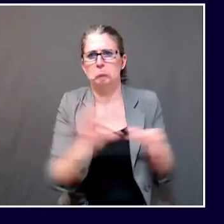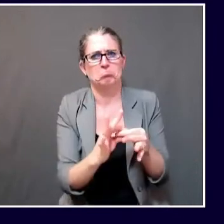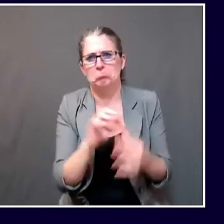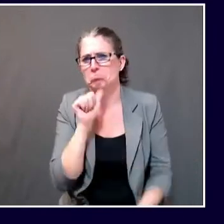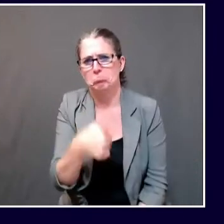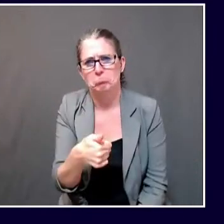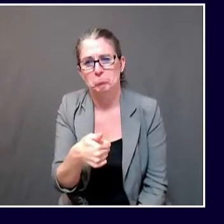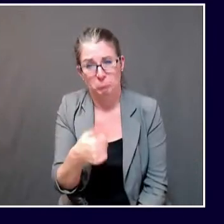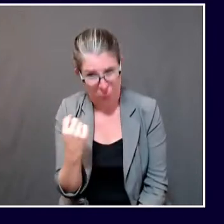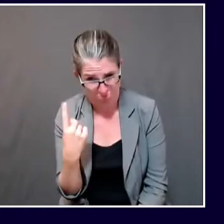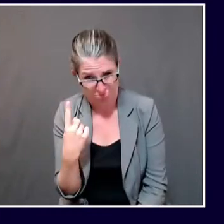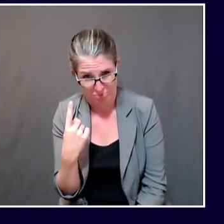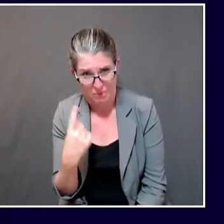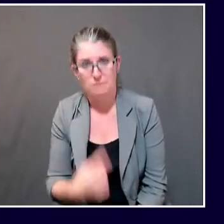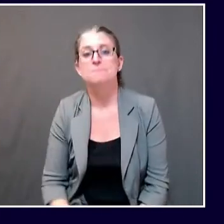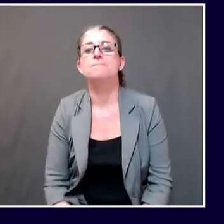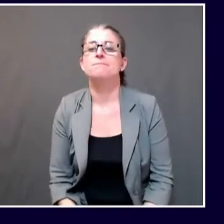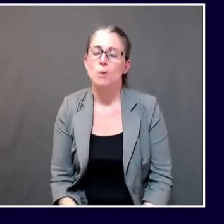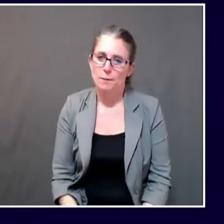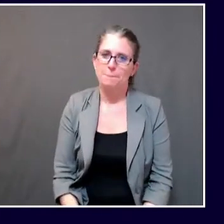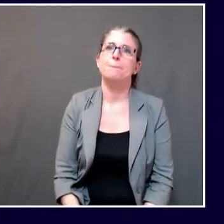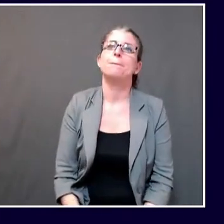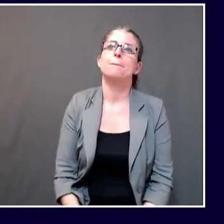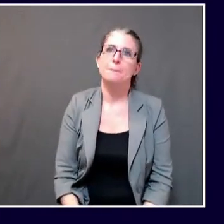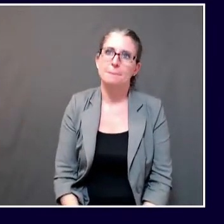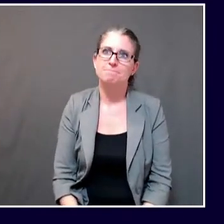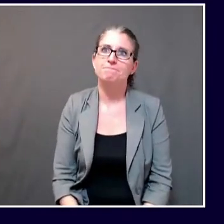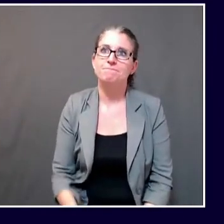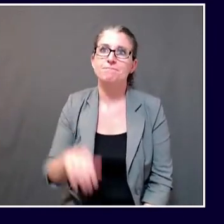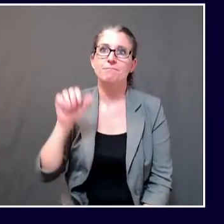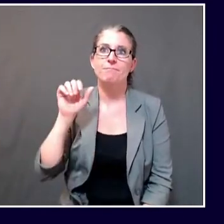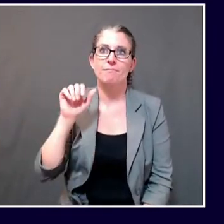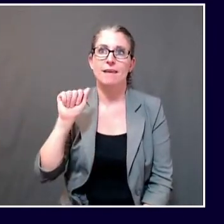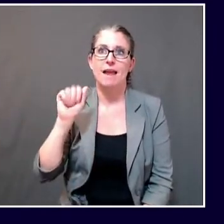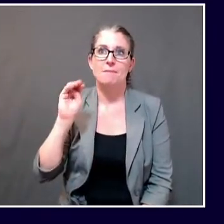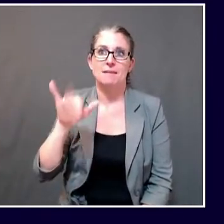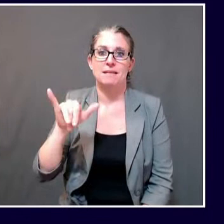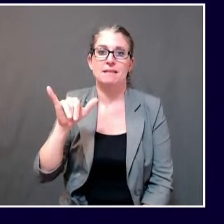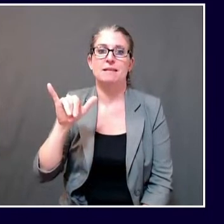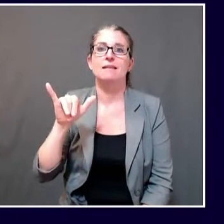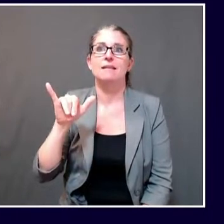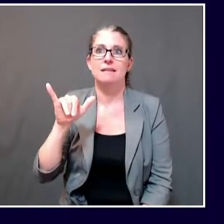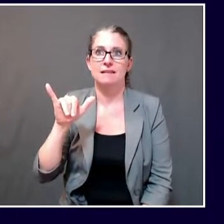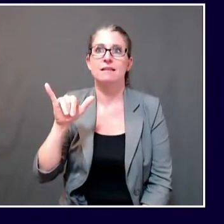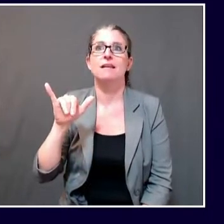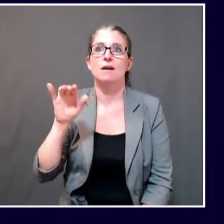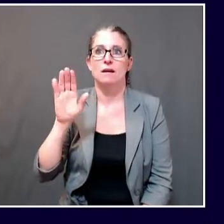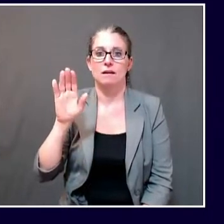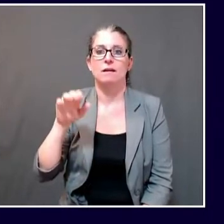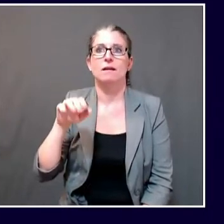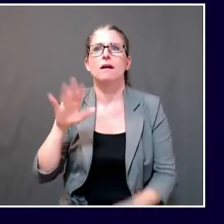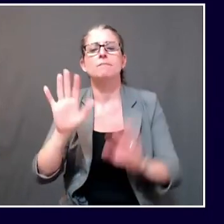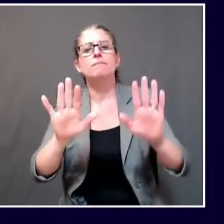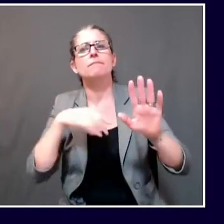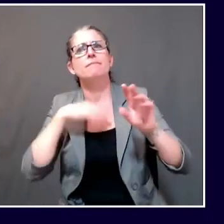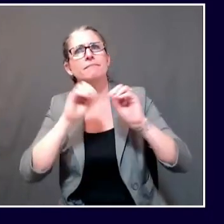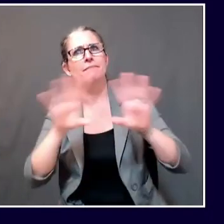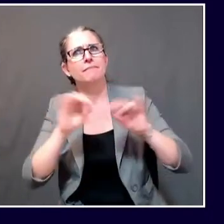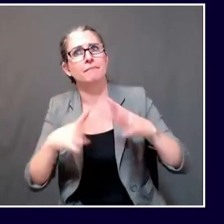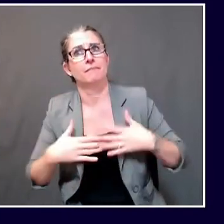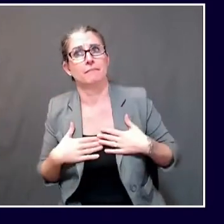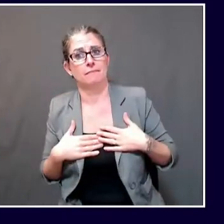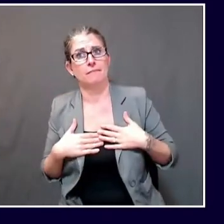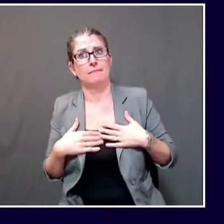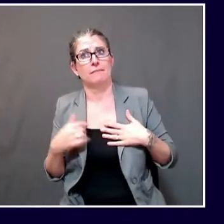I'm going to turn now to Amy Brown. And again, Secretary Dunlap and I are happy to take questions on anything COVID or voting